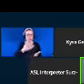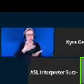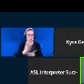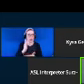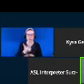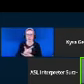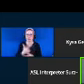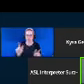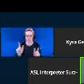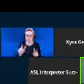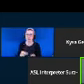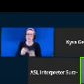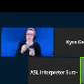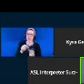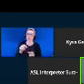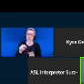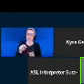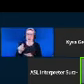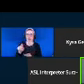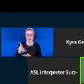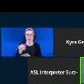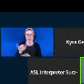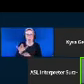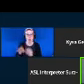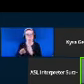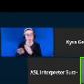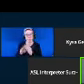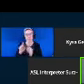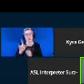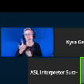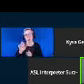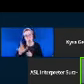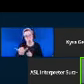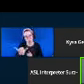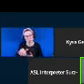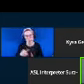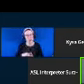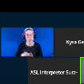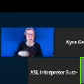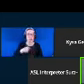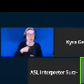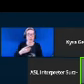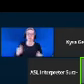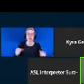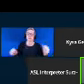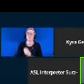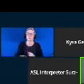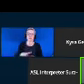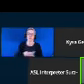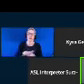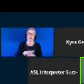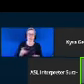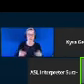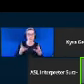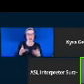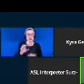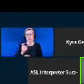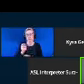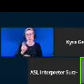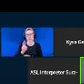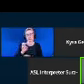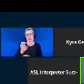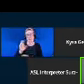In protecting civil rights and civil liberties, CRCL works across the department to support efforts to combat domestic violent extremism in all forms. And